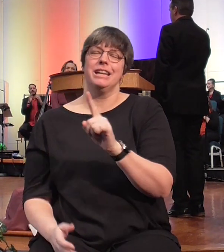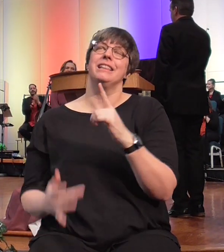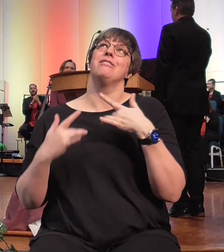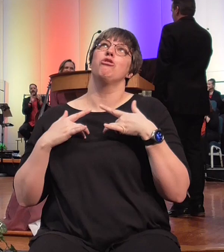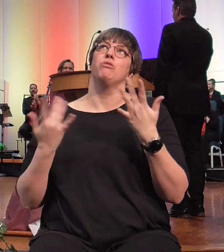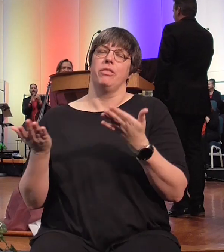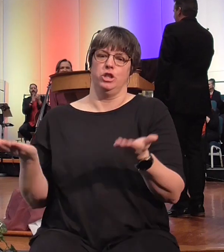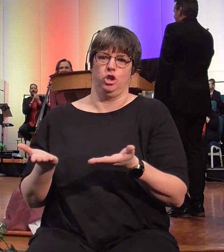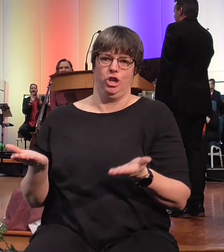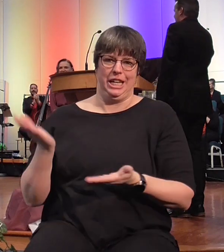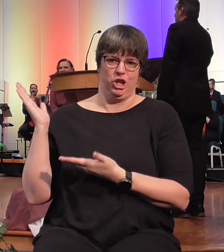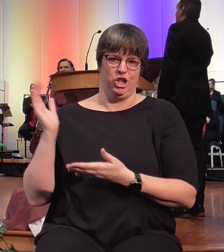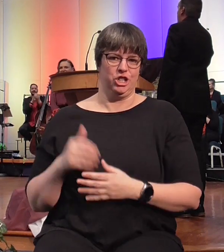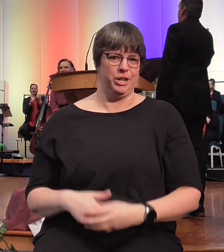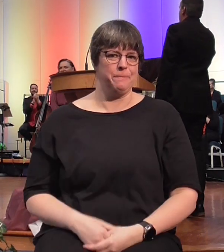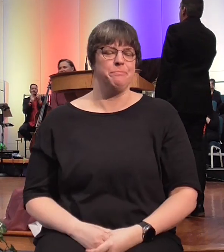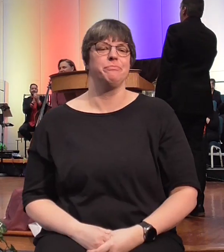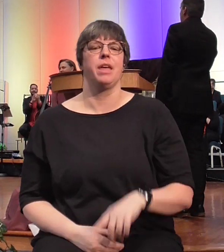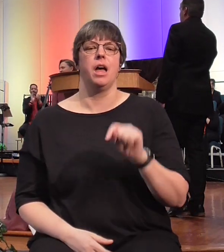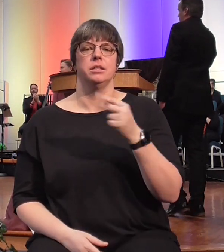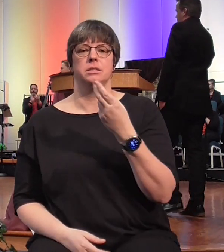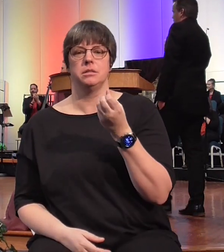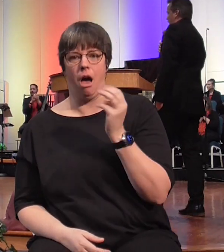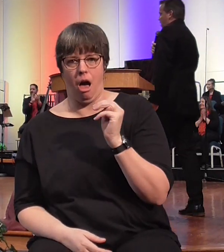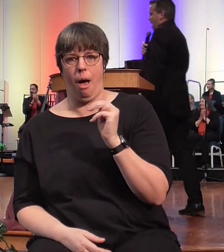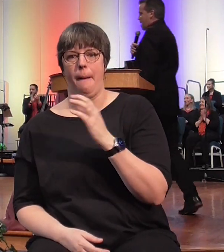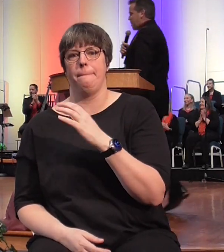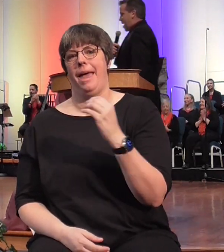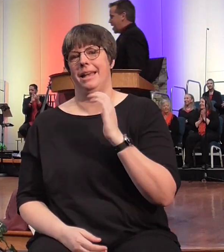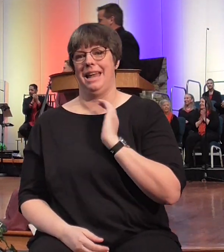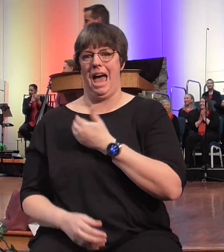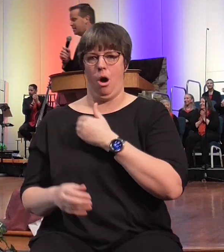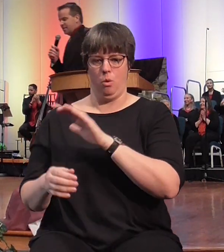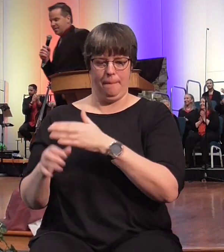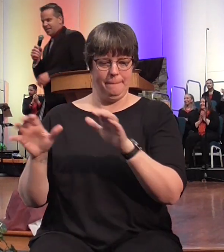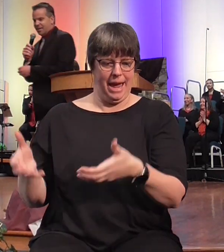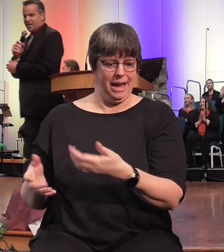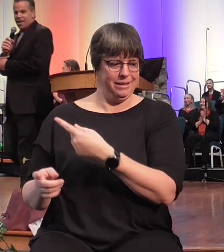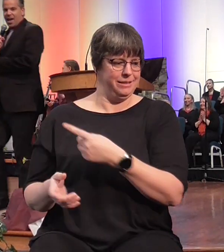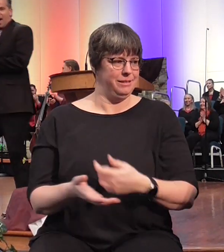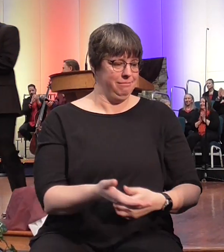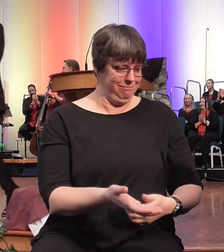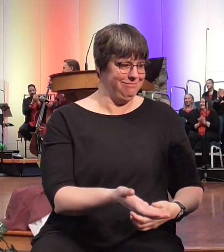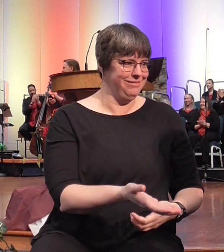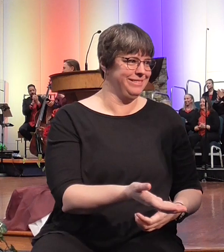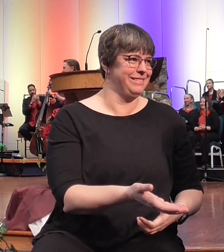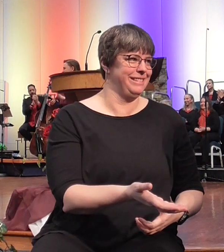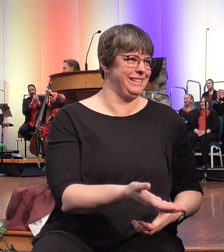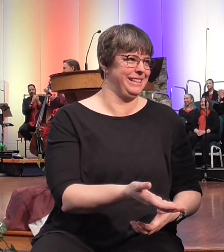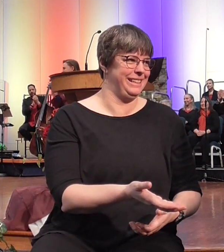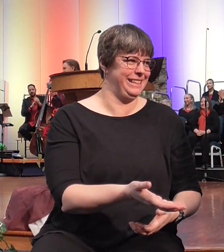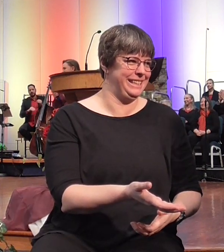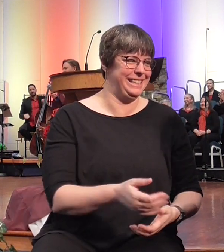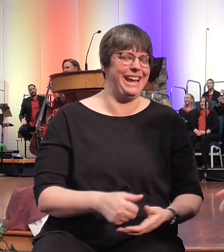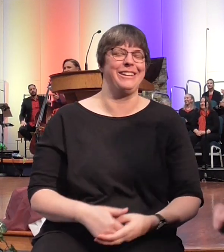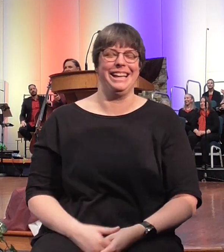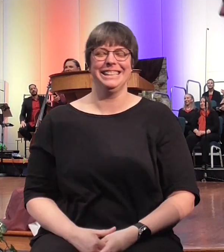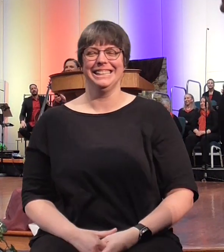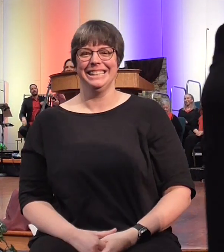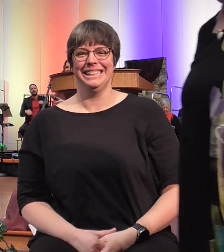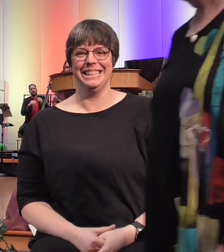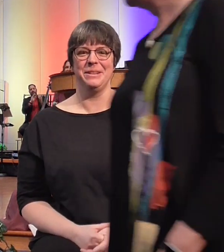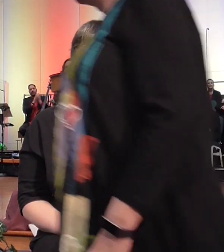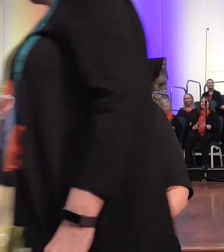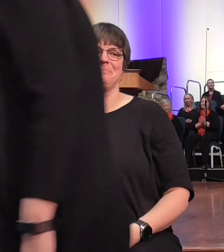you here with us, Maddie. Tom Litch and this incredible Mile High Band. And thank you so much, Dr.